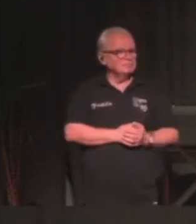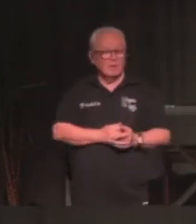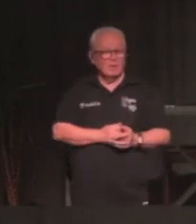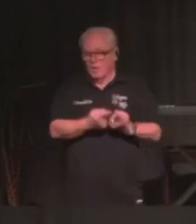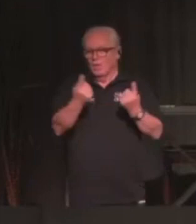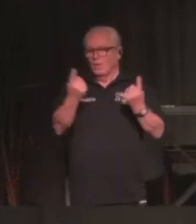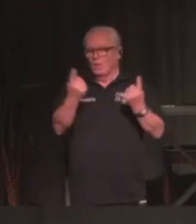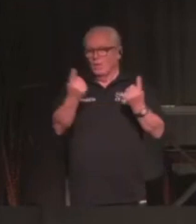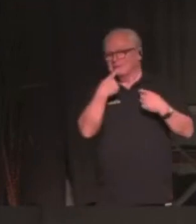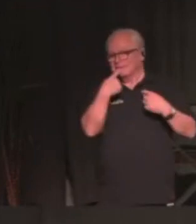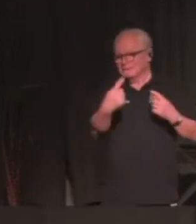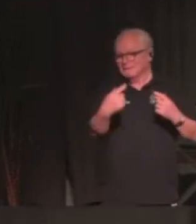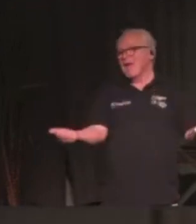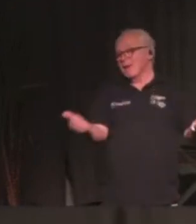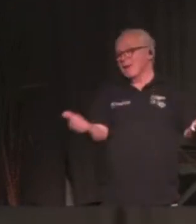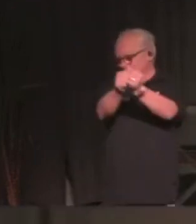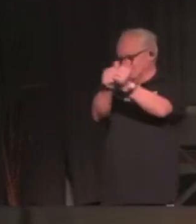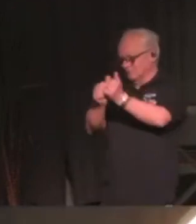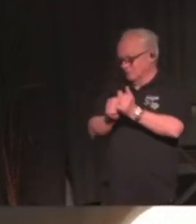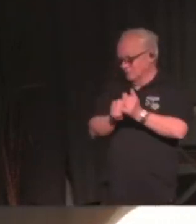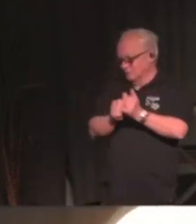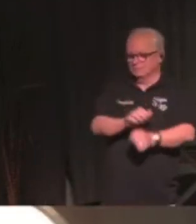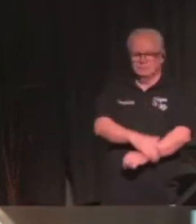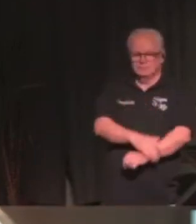we said amen.